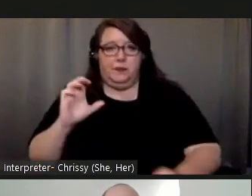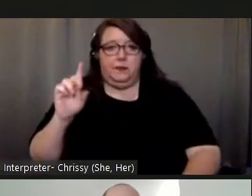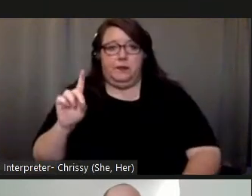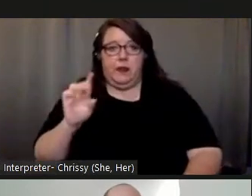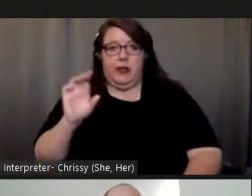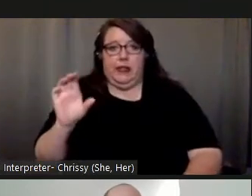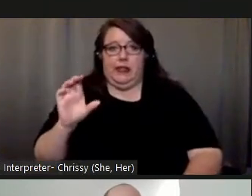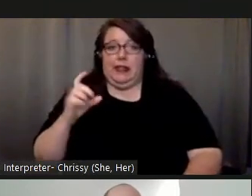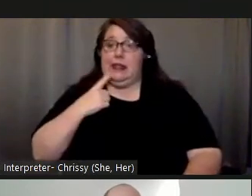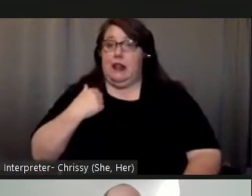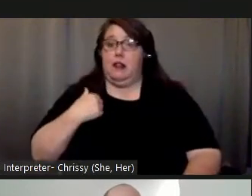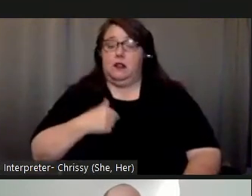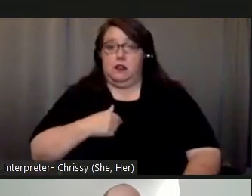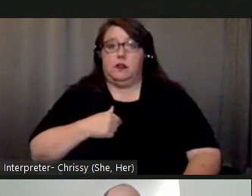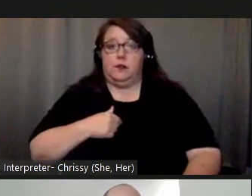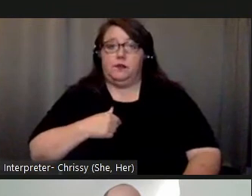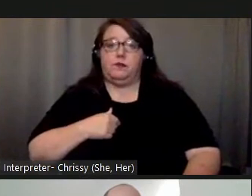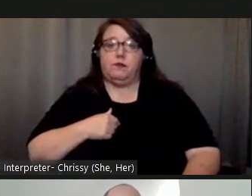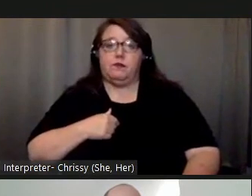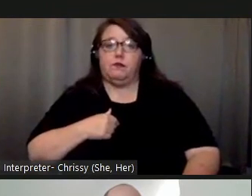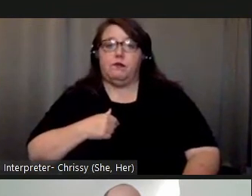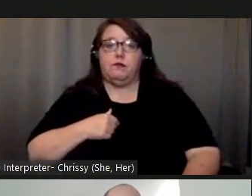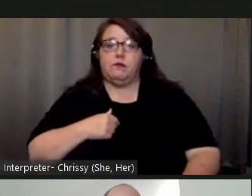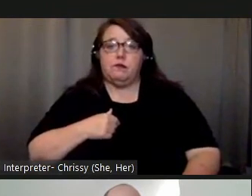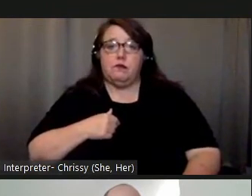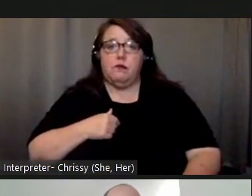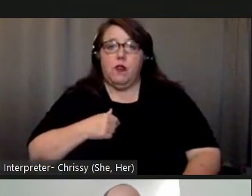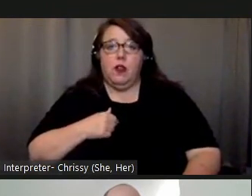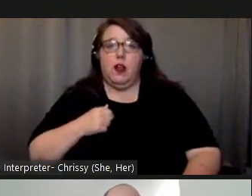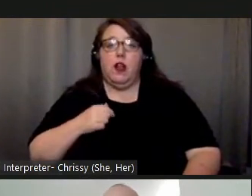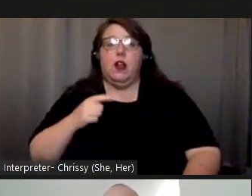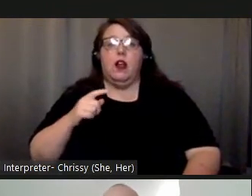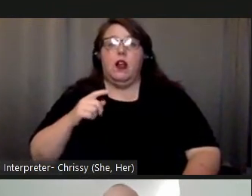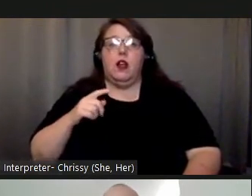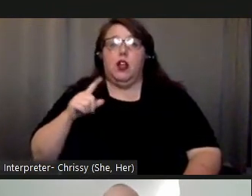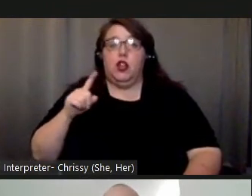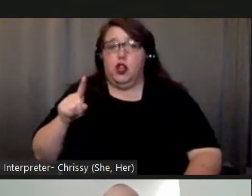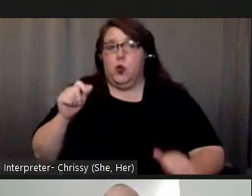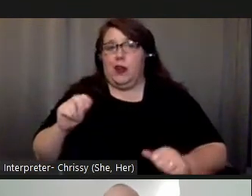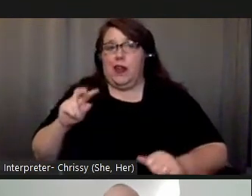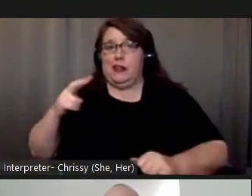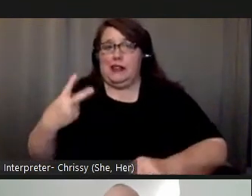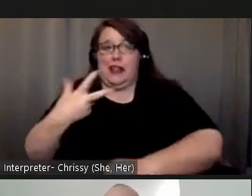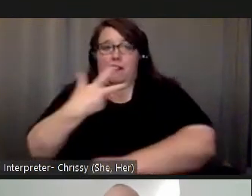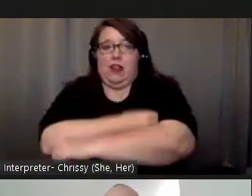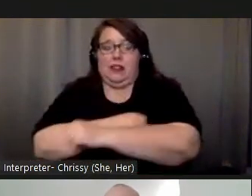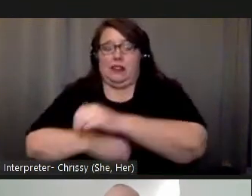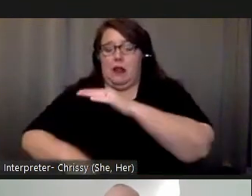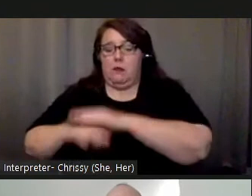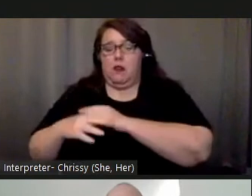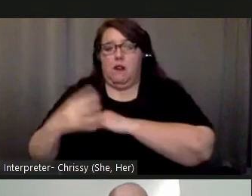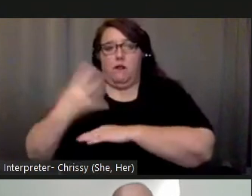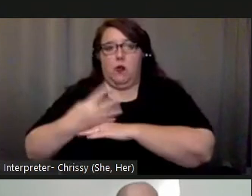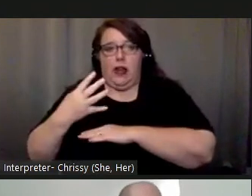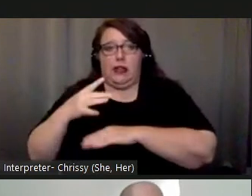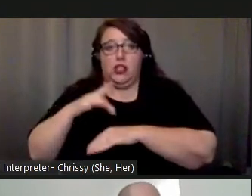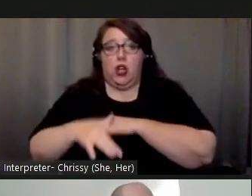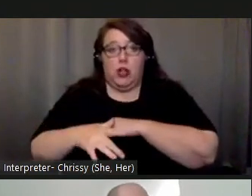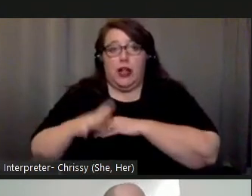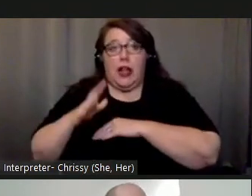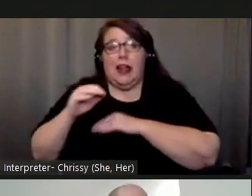first off, that you can get your second vaccine up to 4 days early, and it still counts. And up to 6